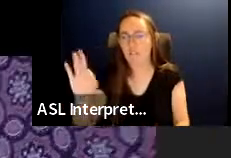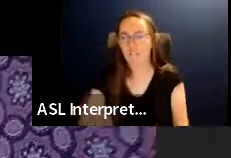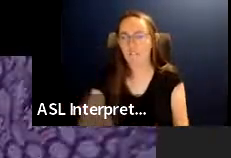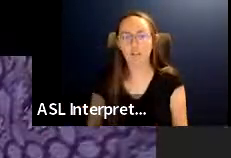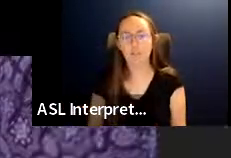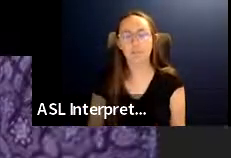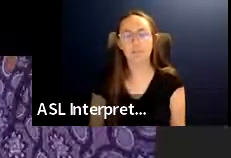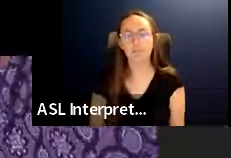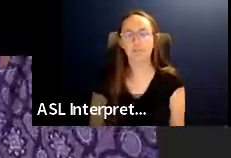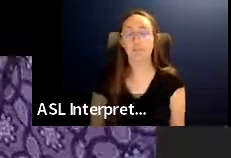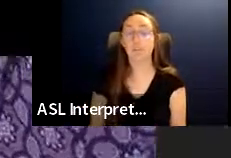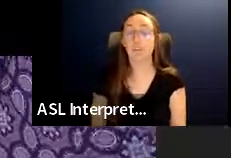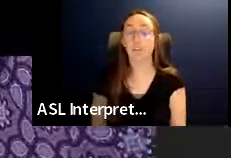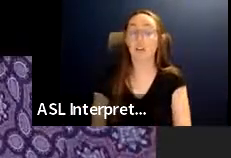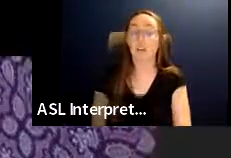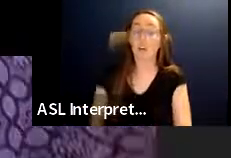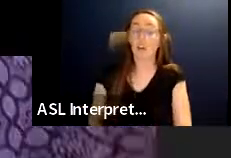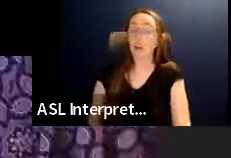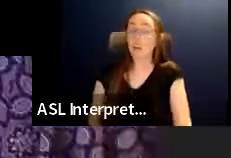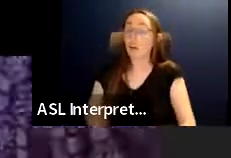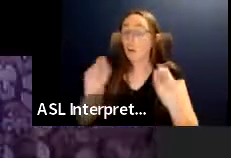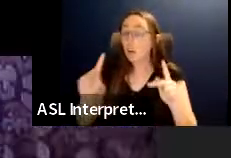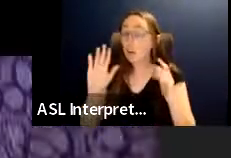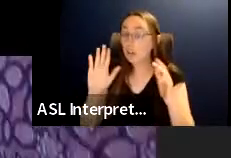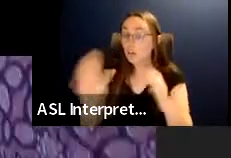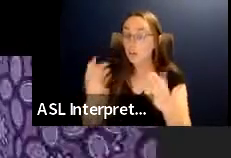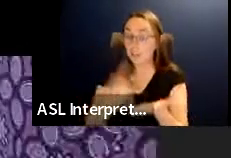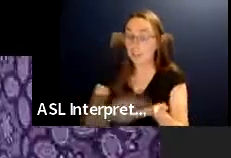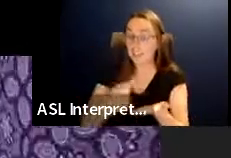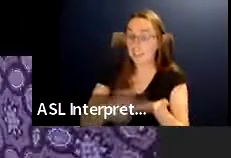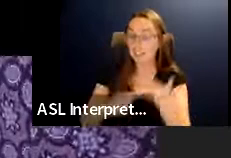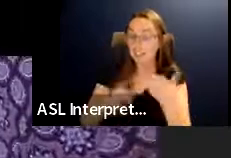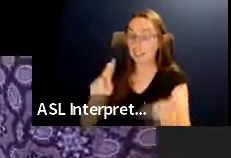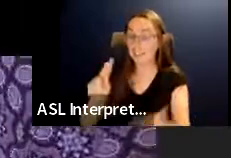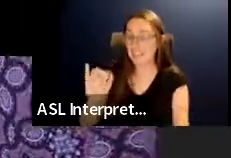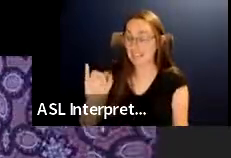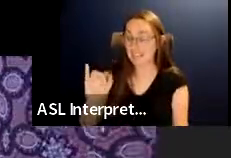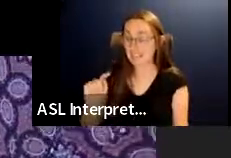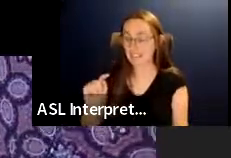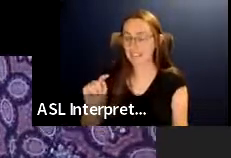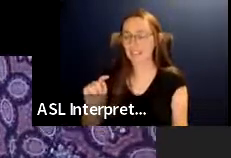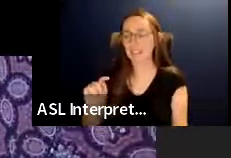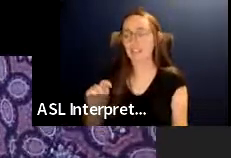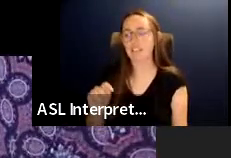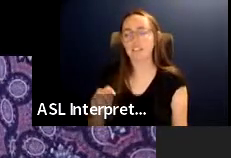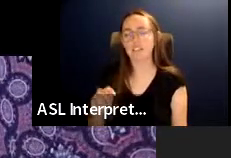All right, we're going to talk about the universal cuff kit, and we have this wire.